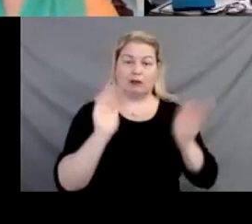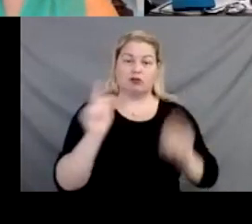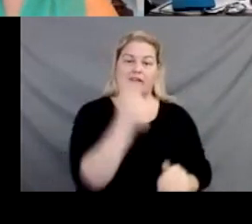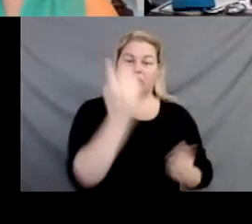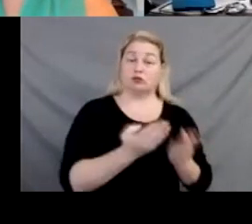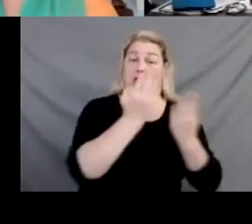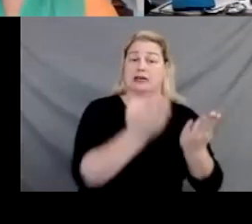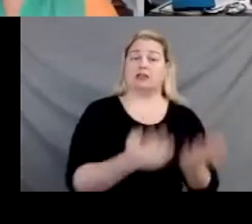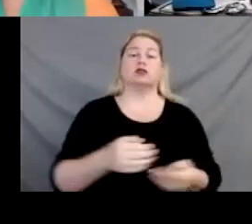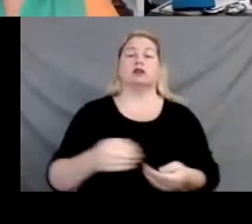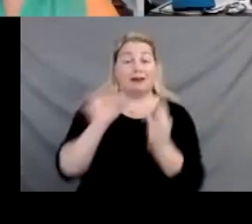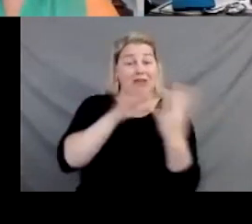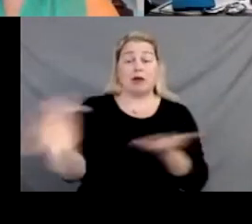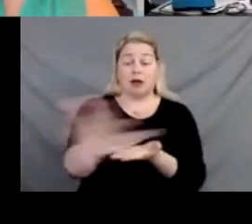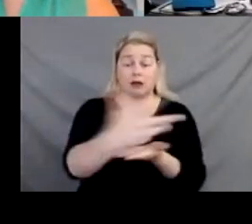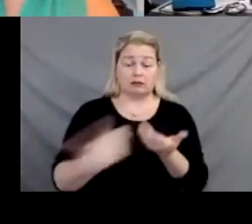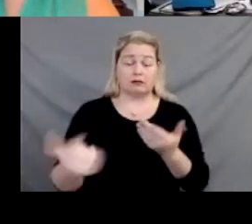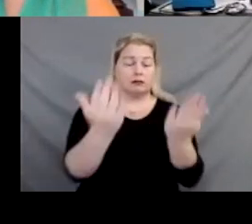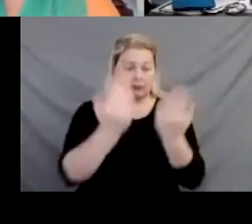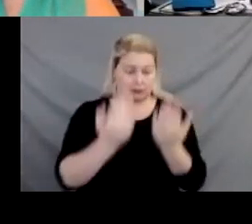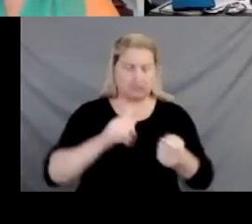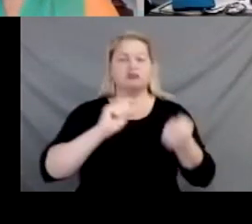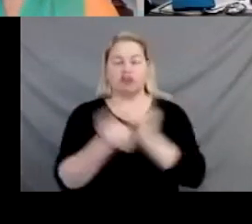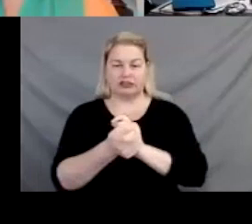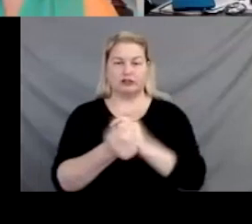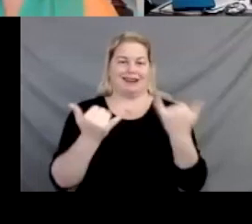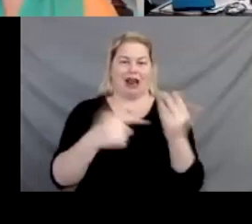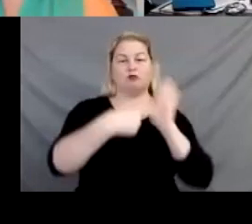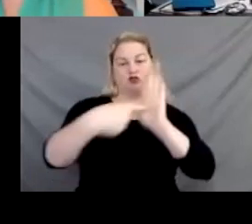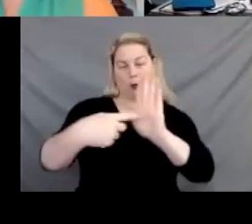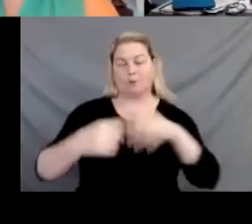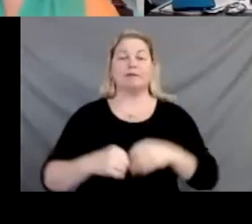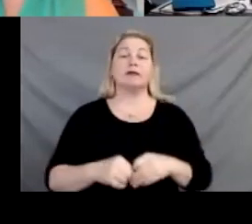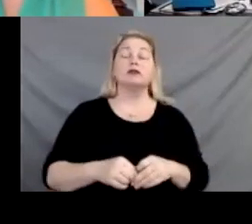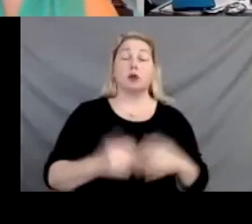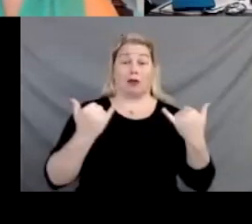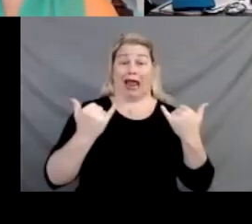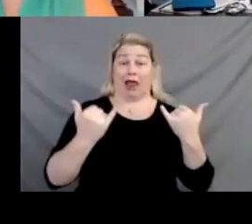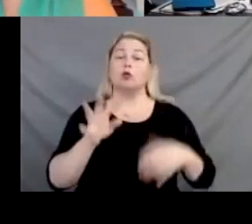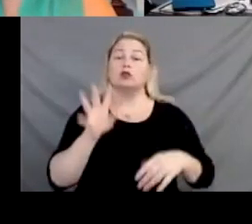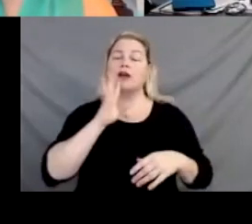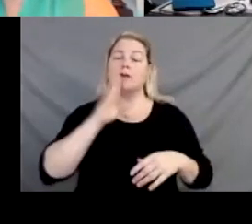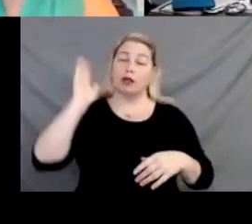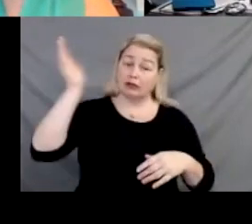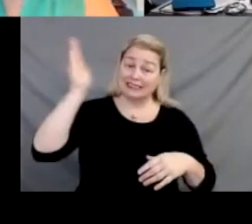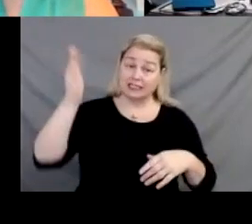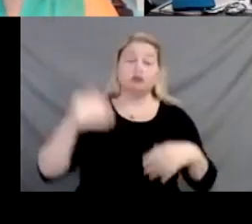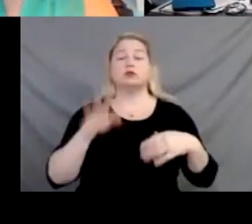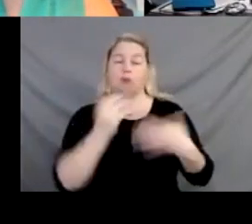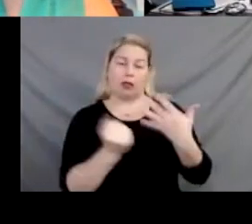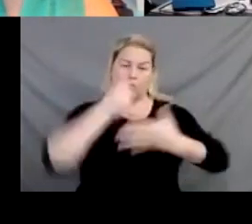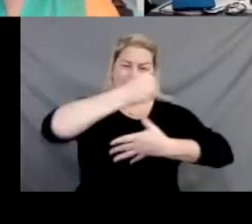I want to go through these priority by priority and clarify where we have